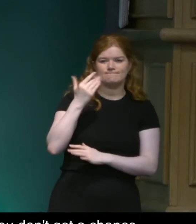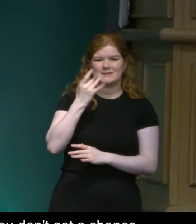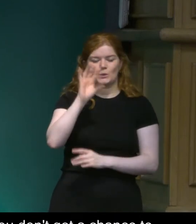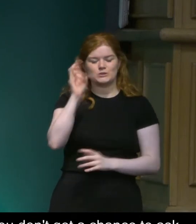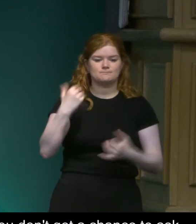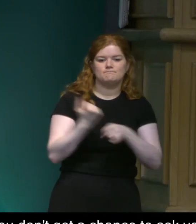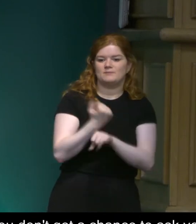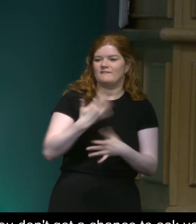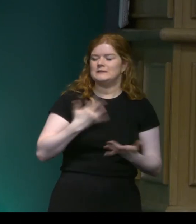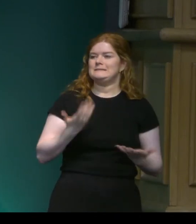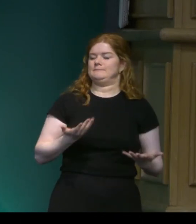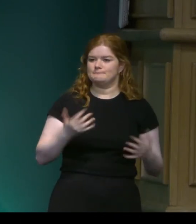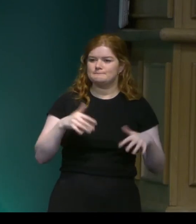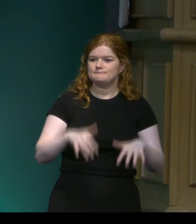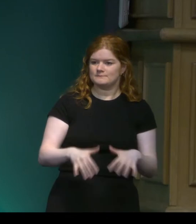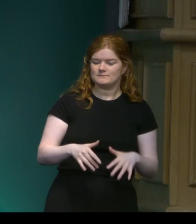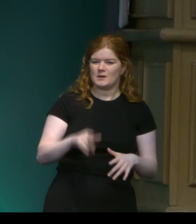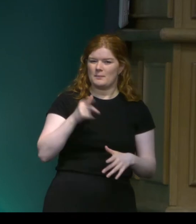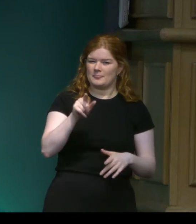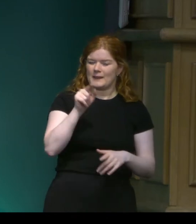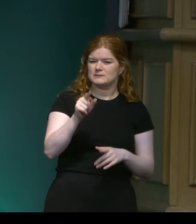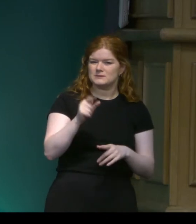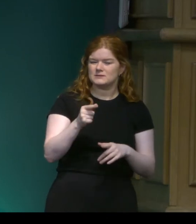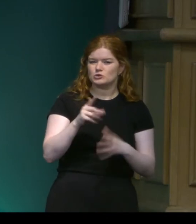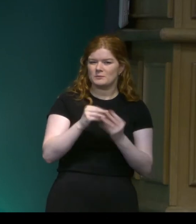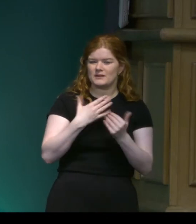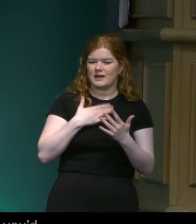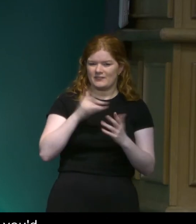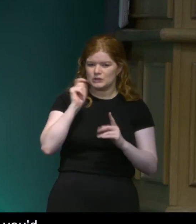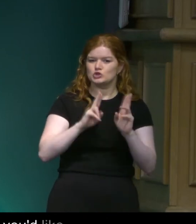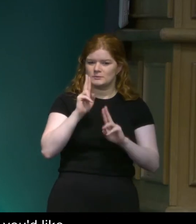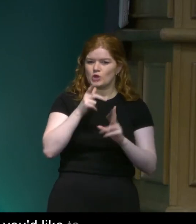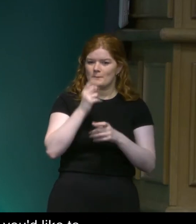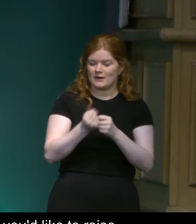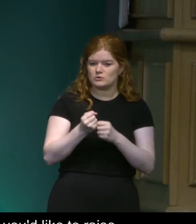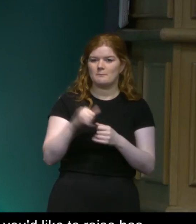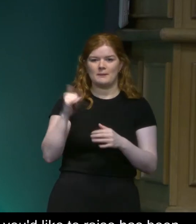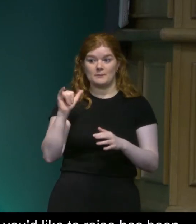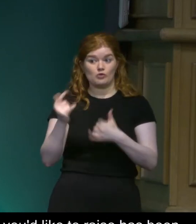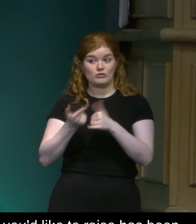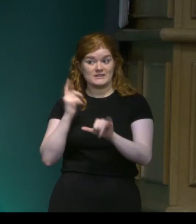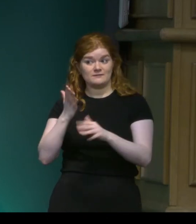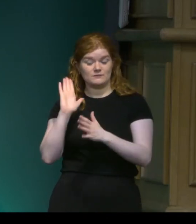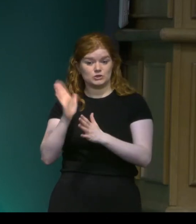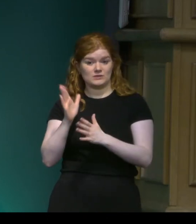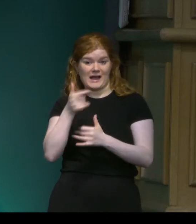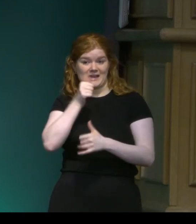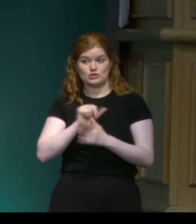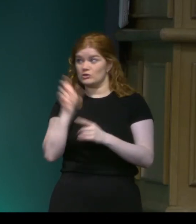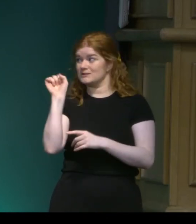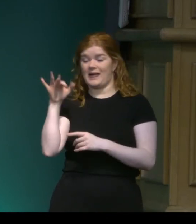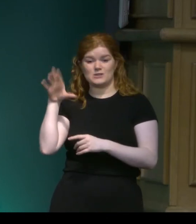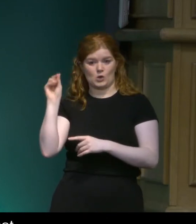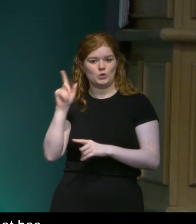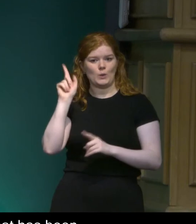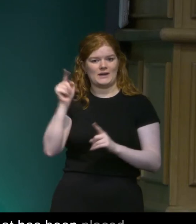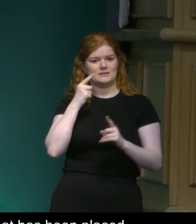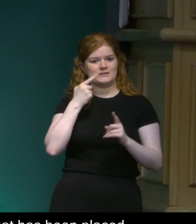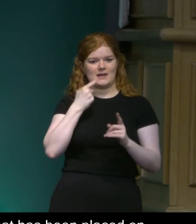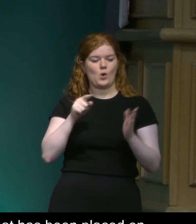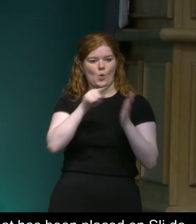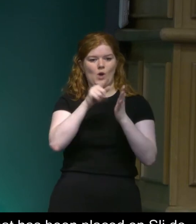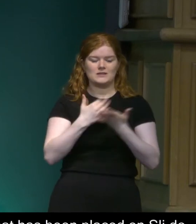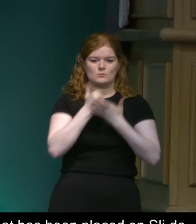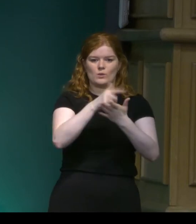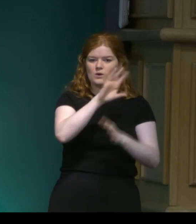but feel that the you'd like to raise has been addressed in one of the questions that has been placed on slider you can indicate your